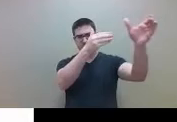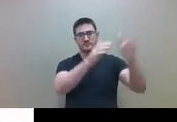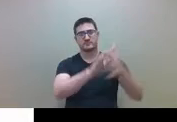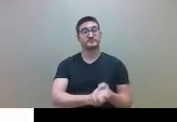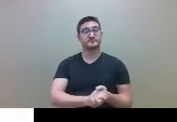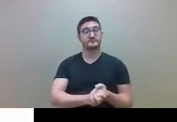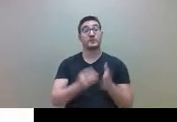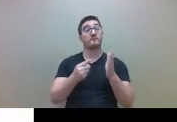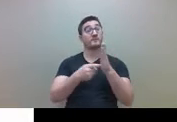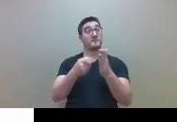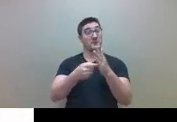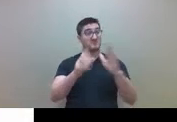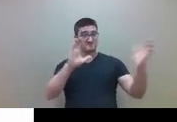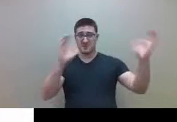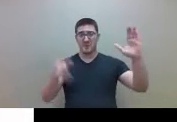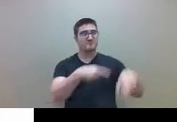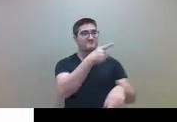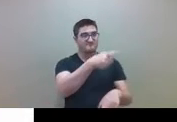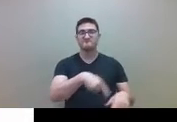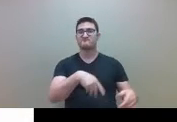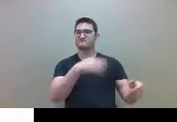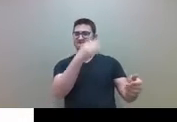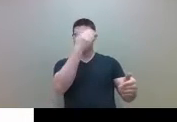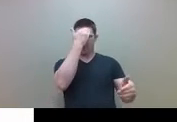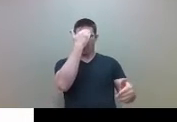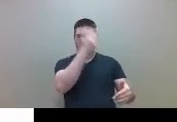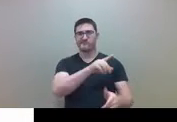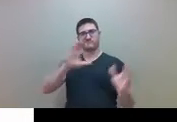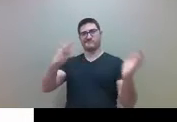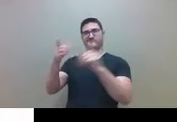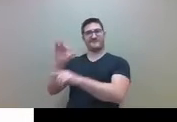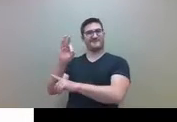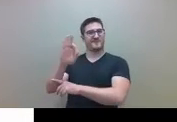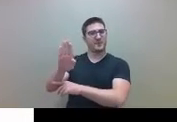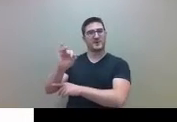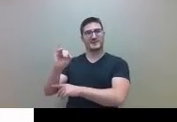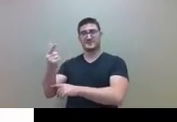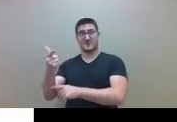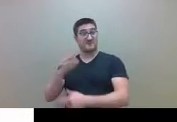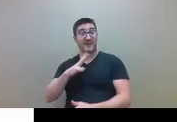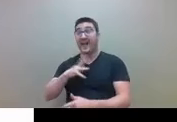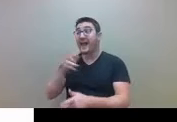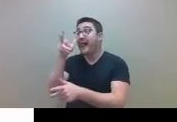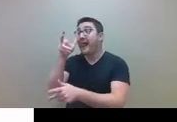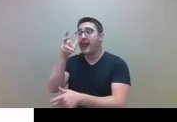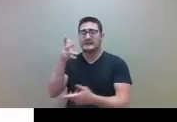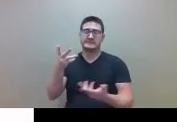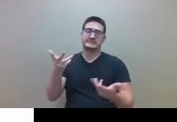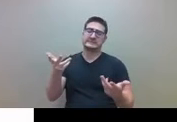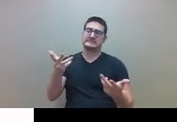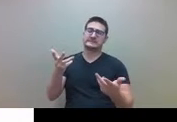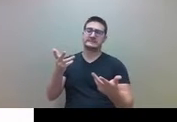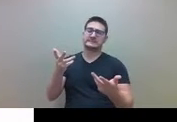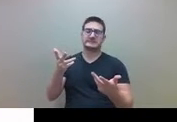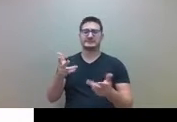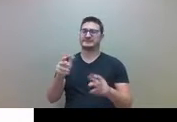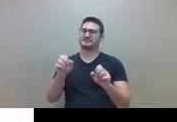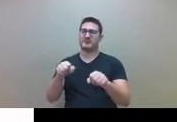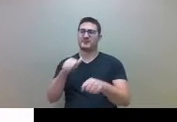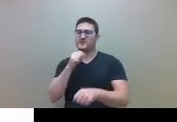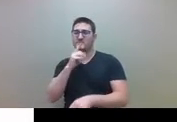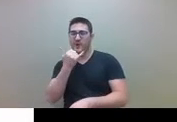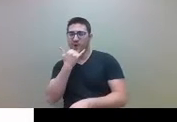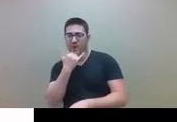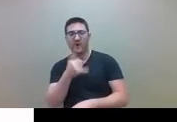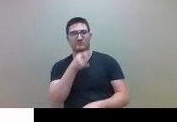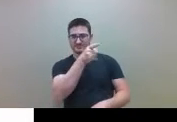Facebook, Instagram. We cannot trust those sources. It has to come from the professionals in the community.